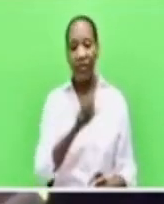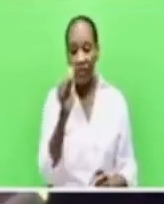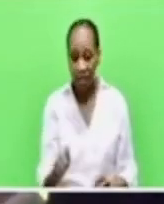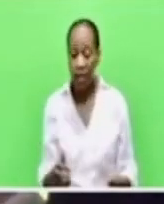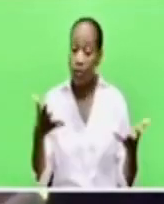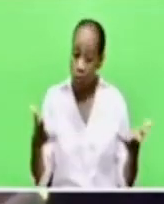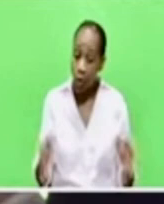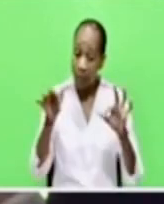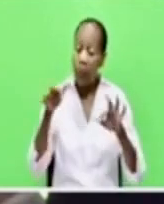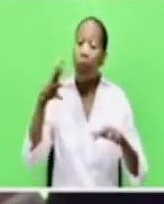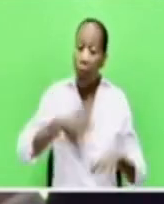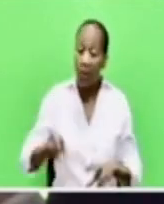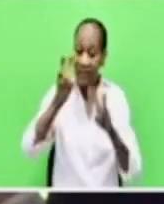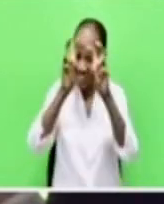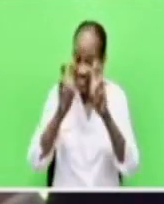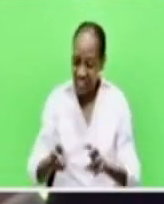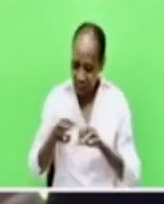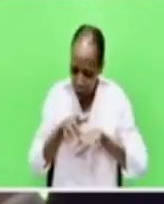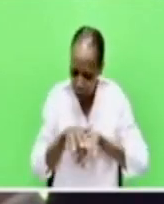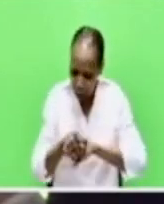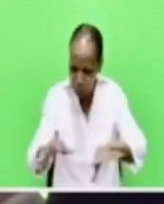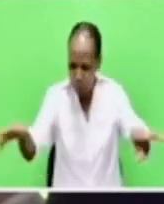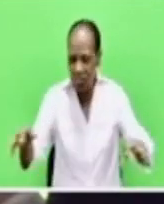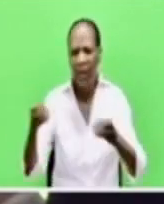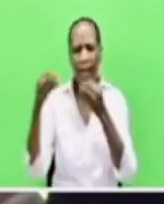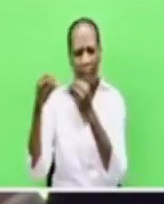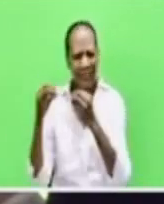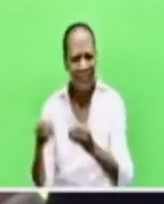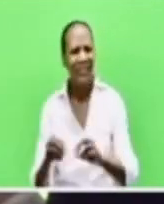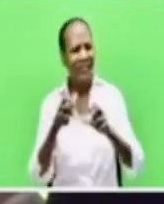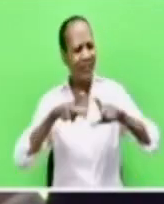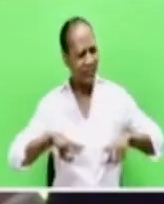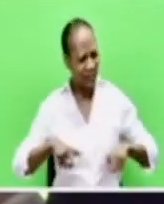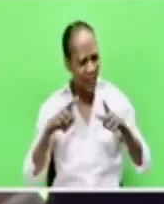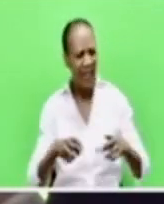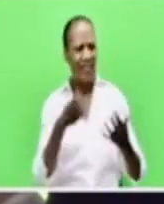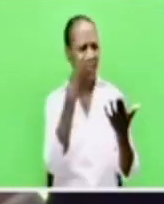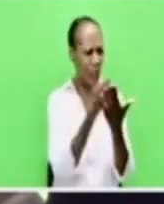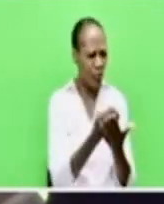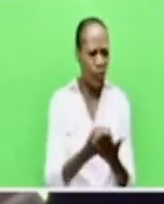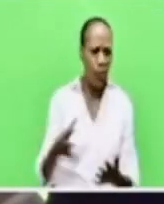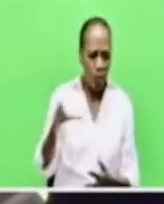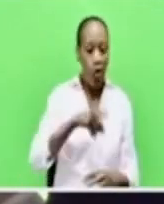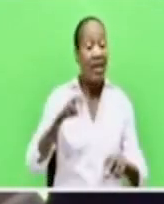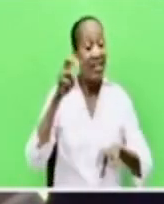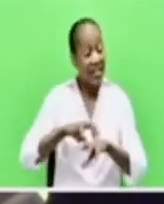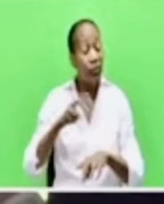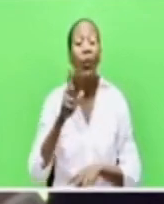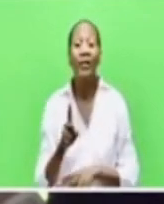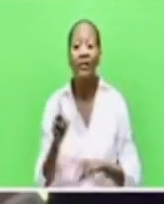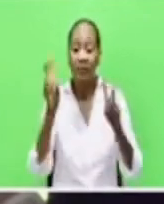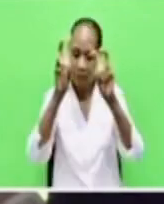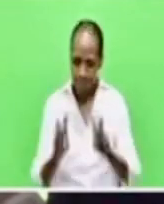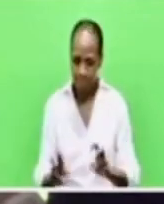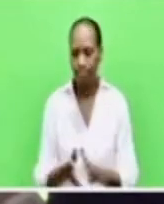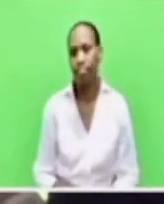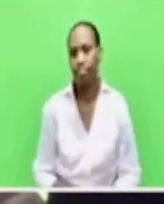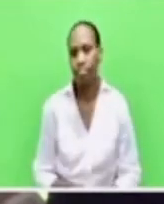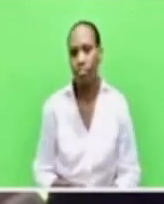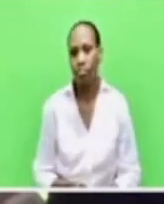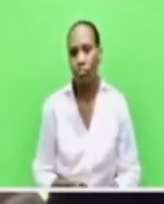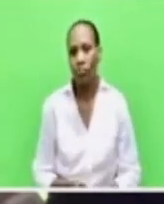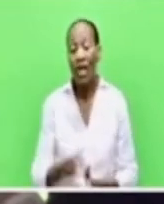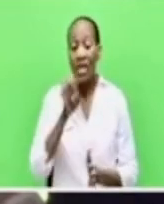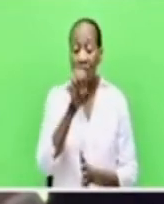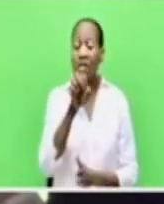supply of electricity for their businesses, livelihoods, and for the economy to survive. The